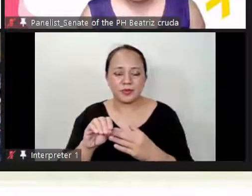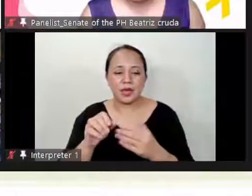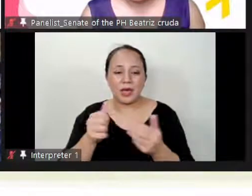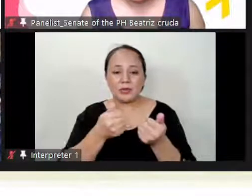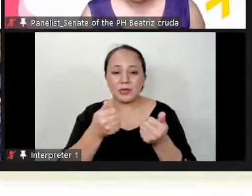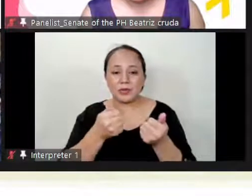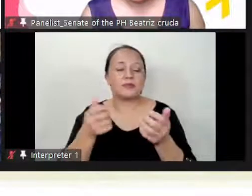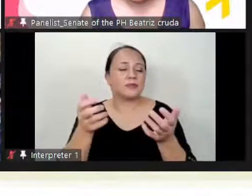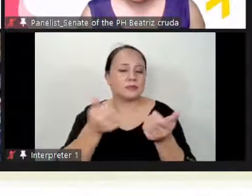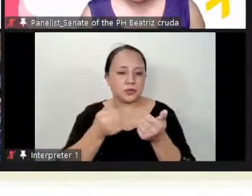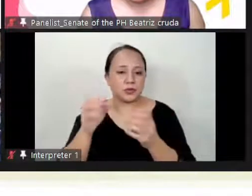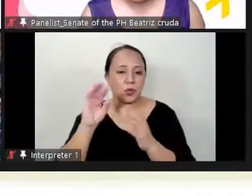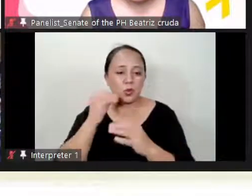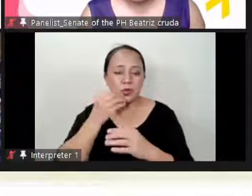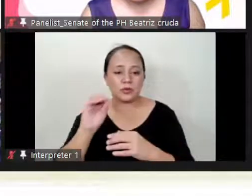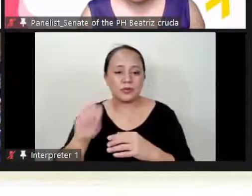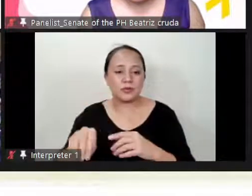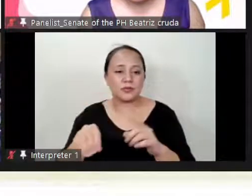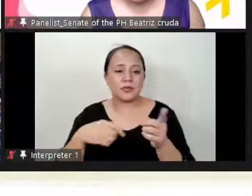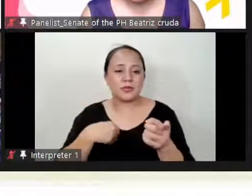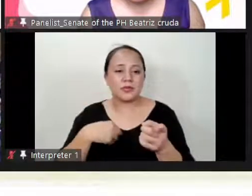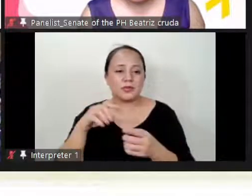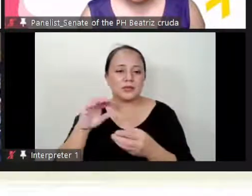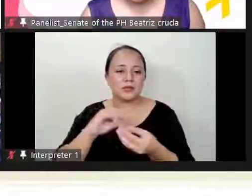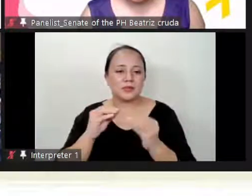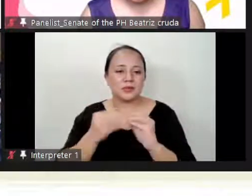Administrative Order number